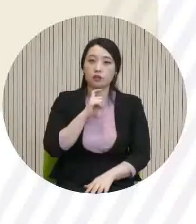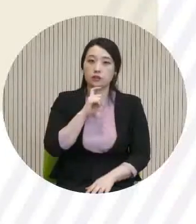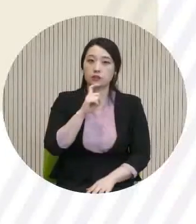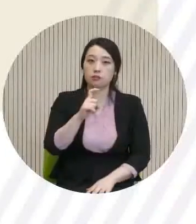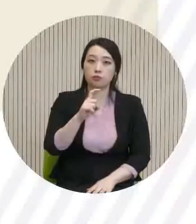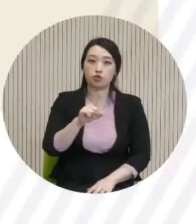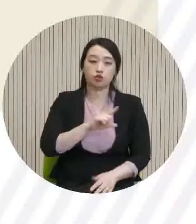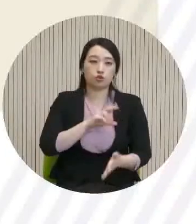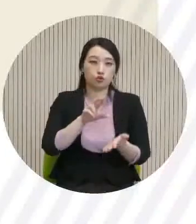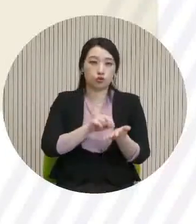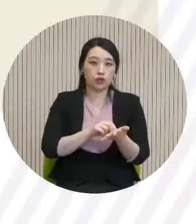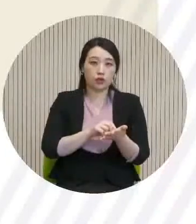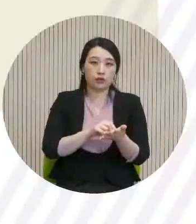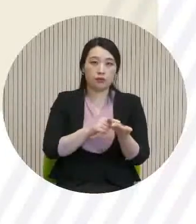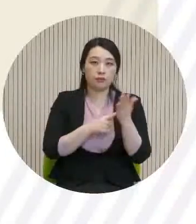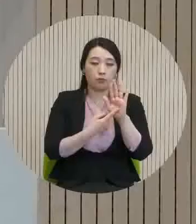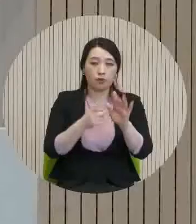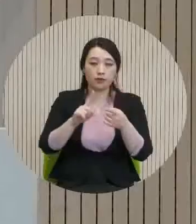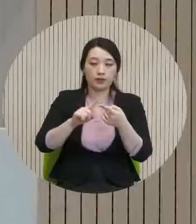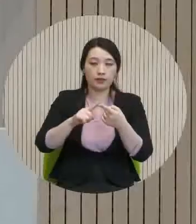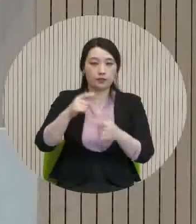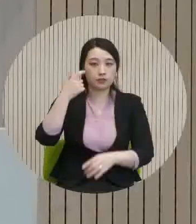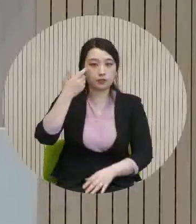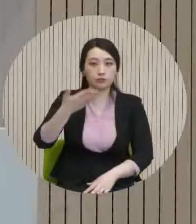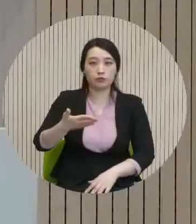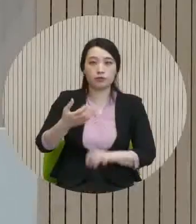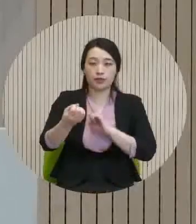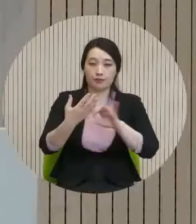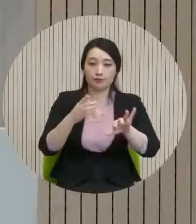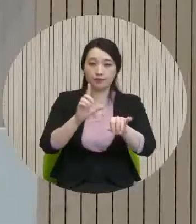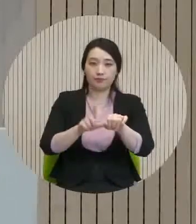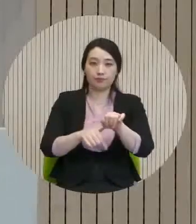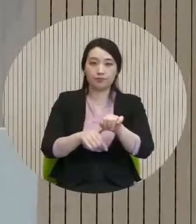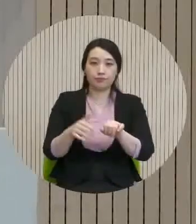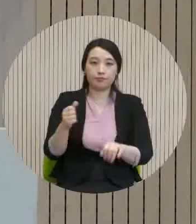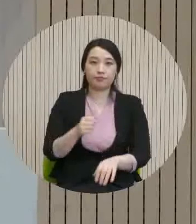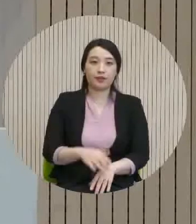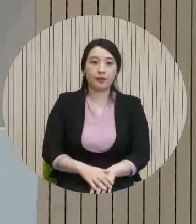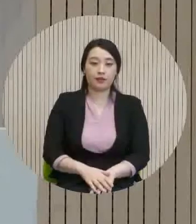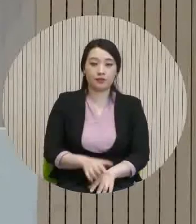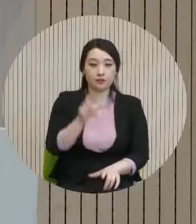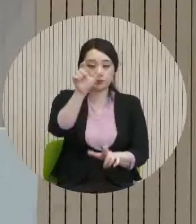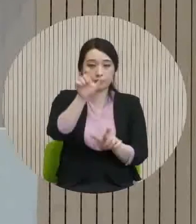with insights of Professor. Now we will have 10-minute Q&A session.